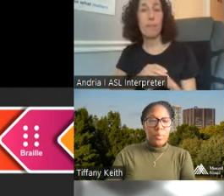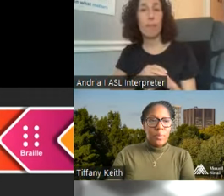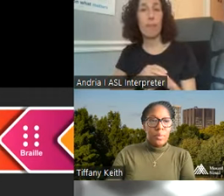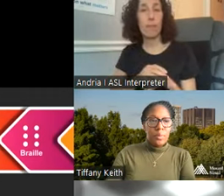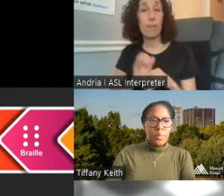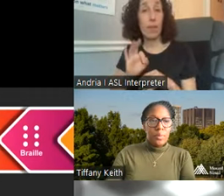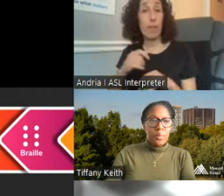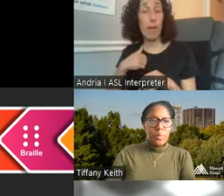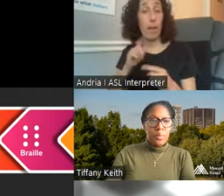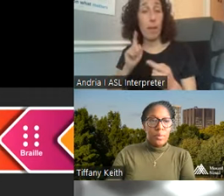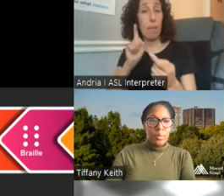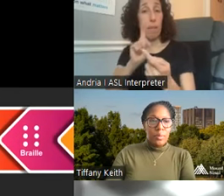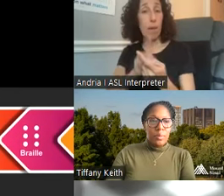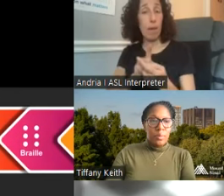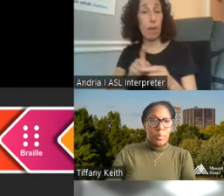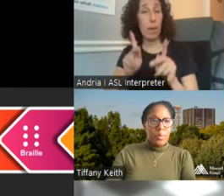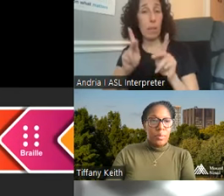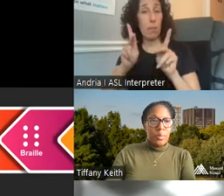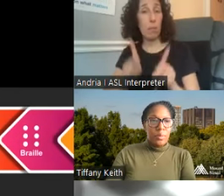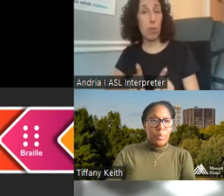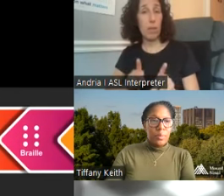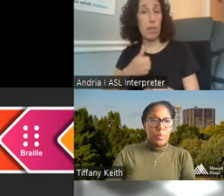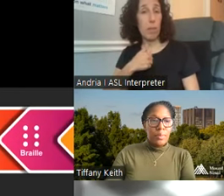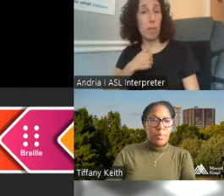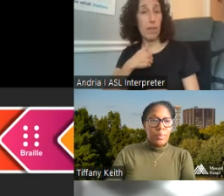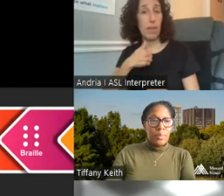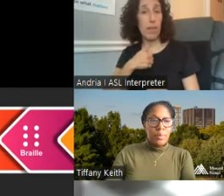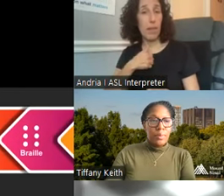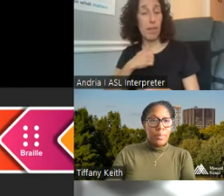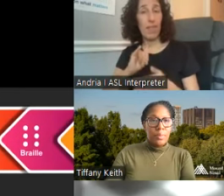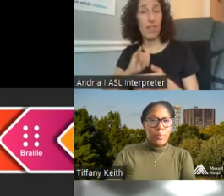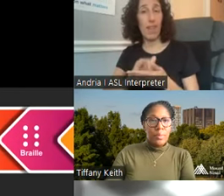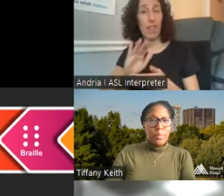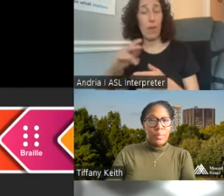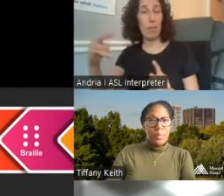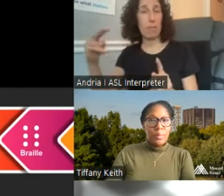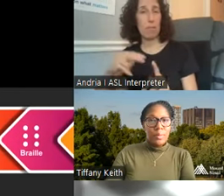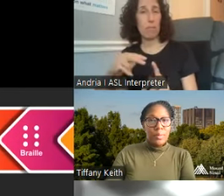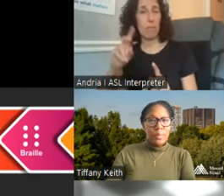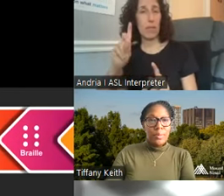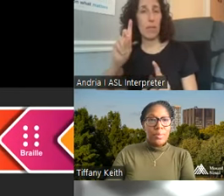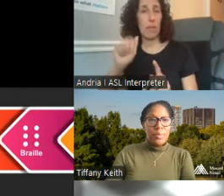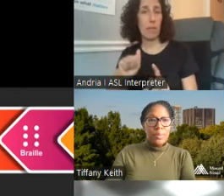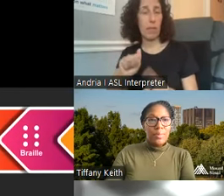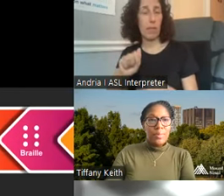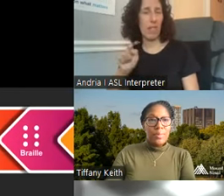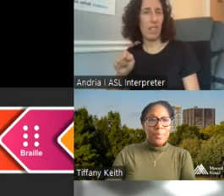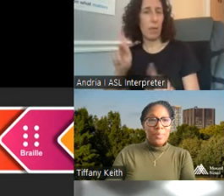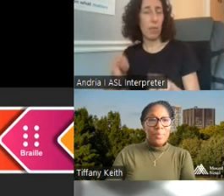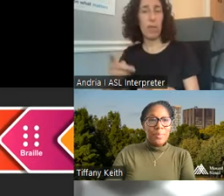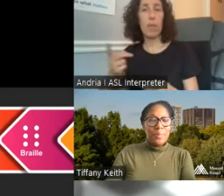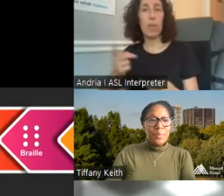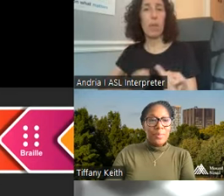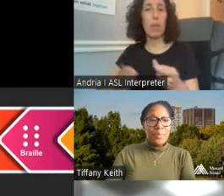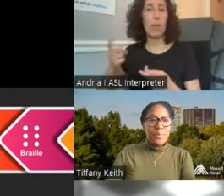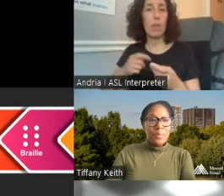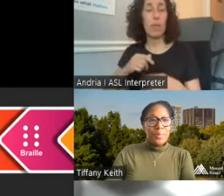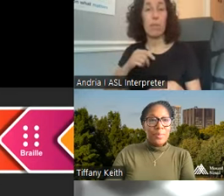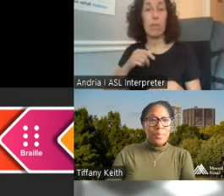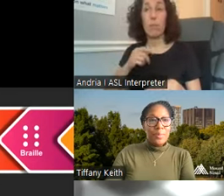time who had this view of disability, they would likely ask me questions like, "Oh, have you tried